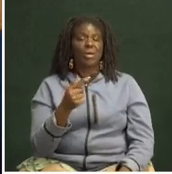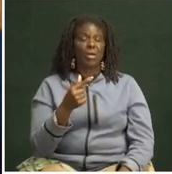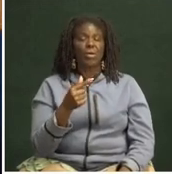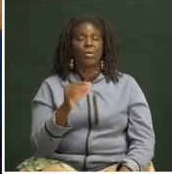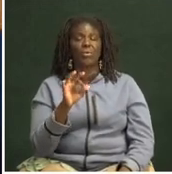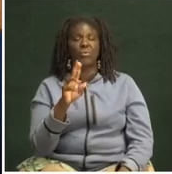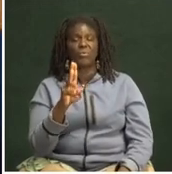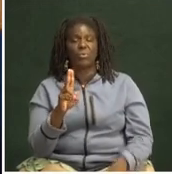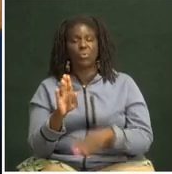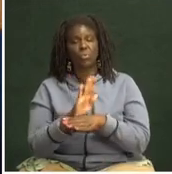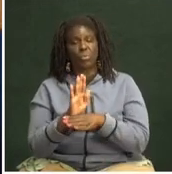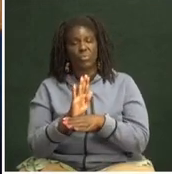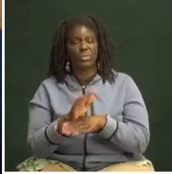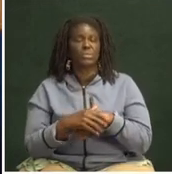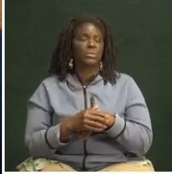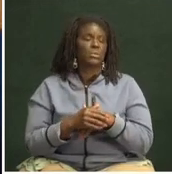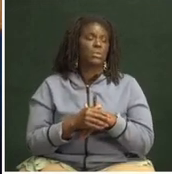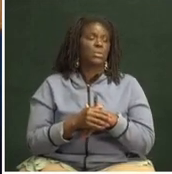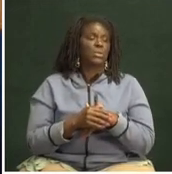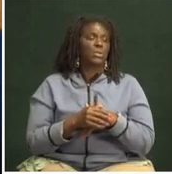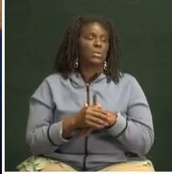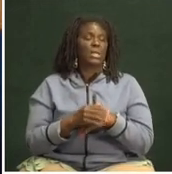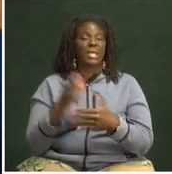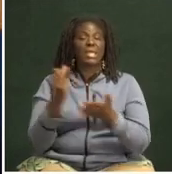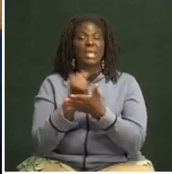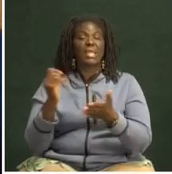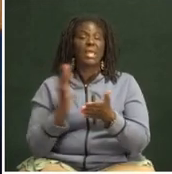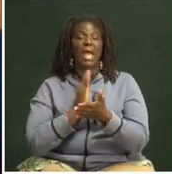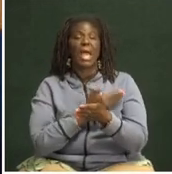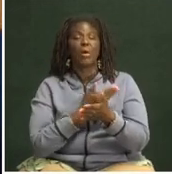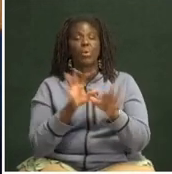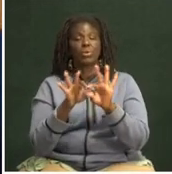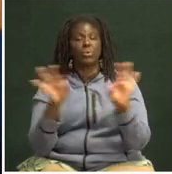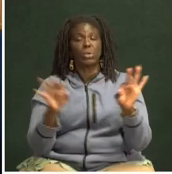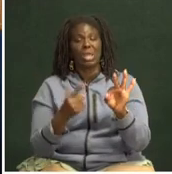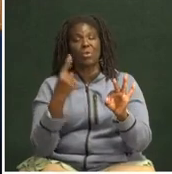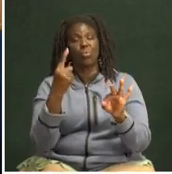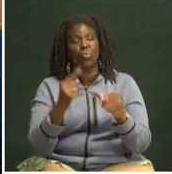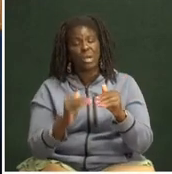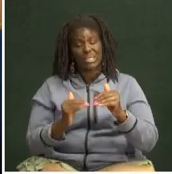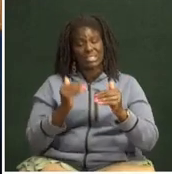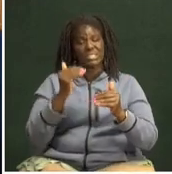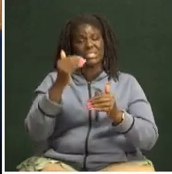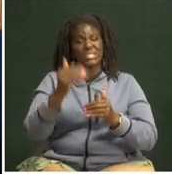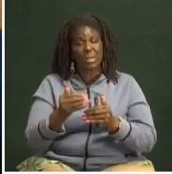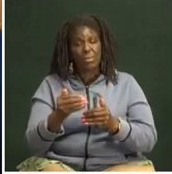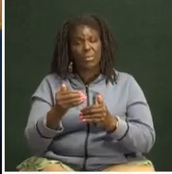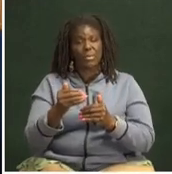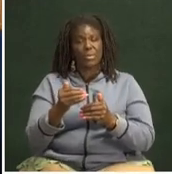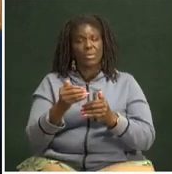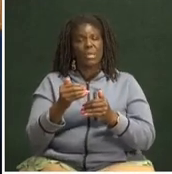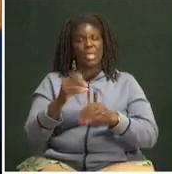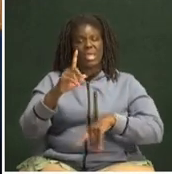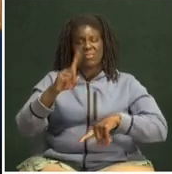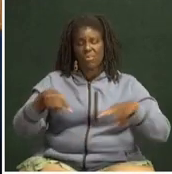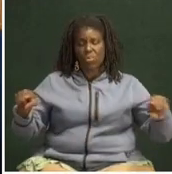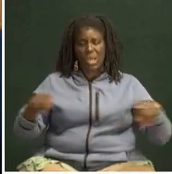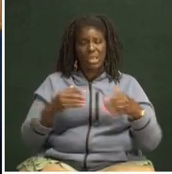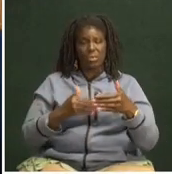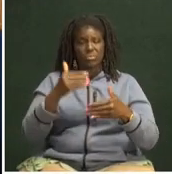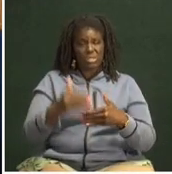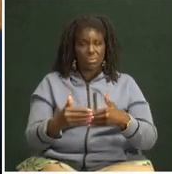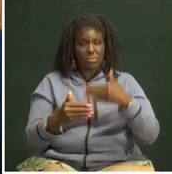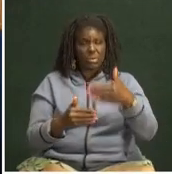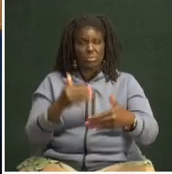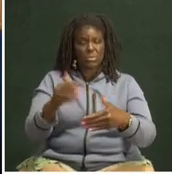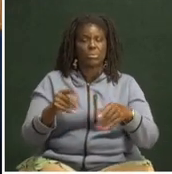pretty spot on. Obtaining our degree is just one step in a series of many steps that we will take throughout our lives.